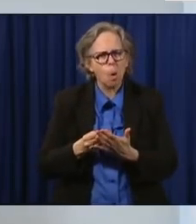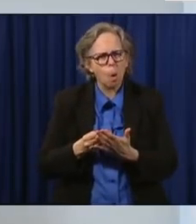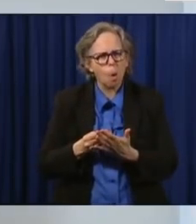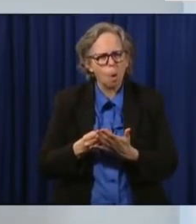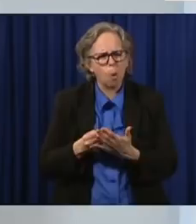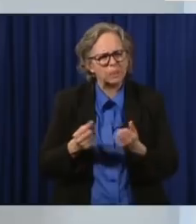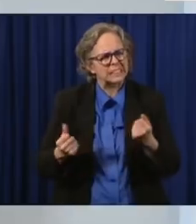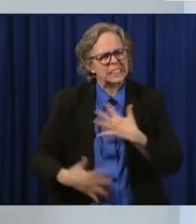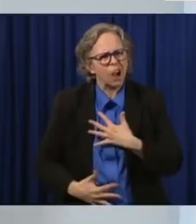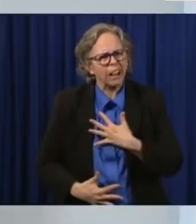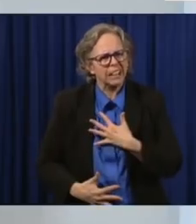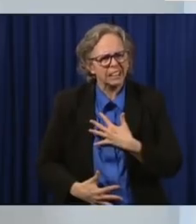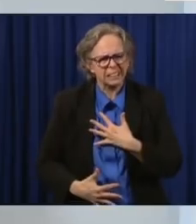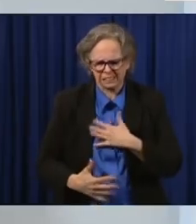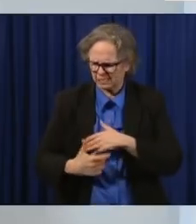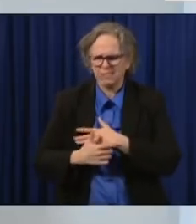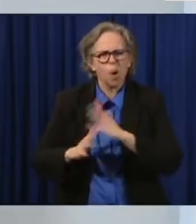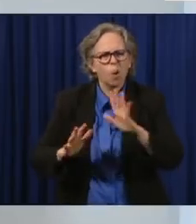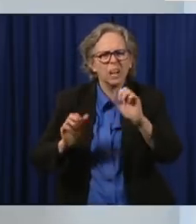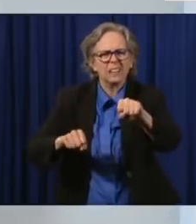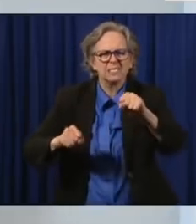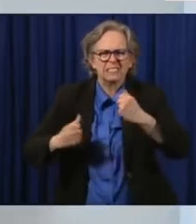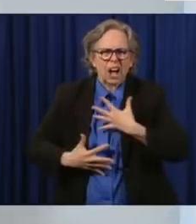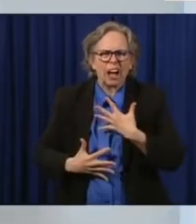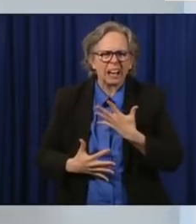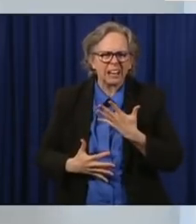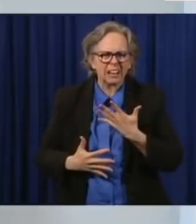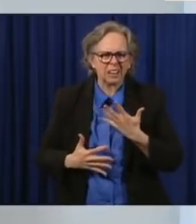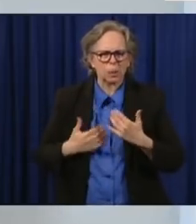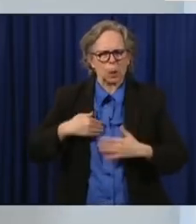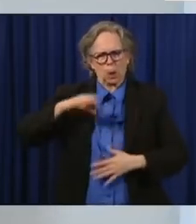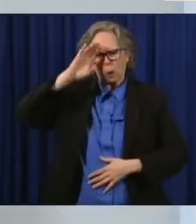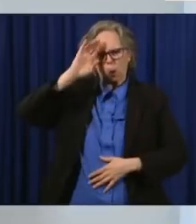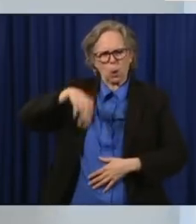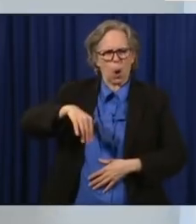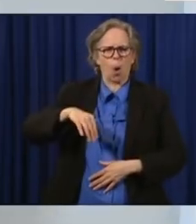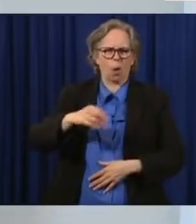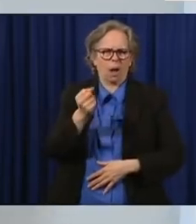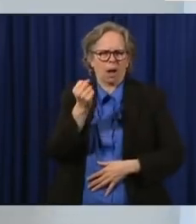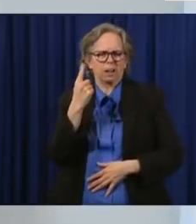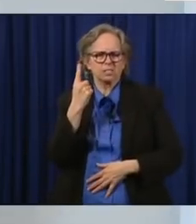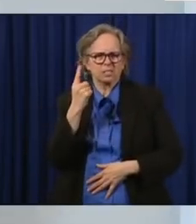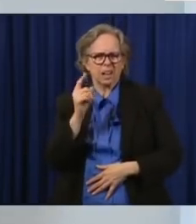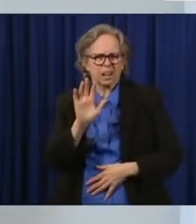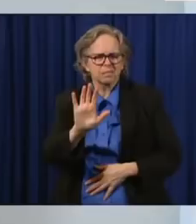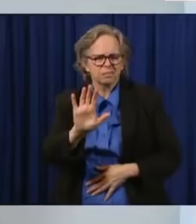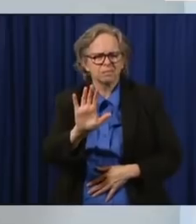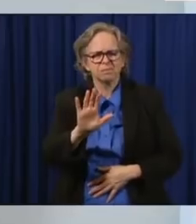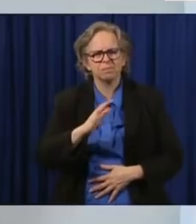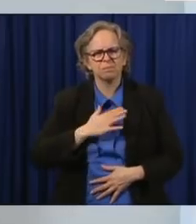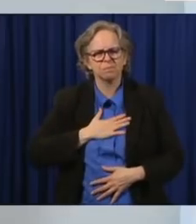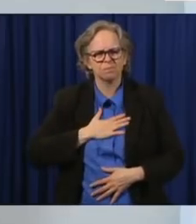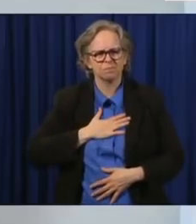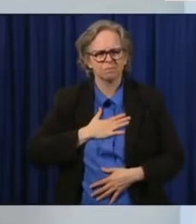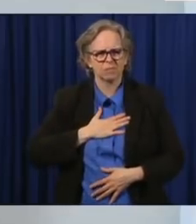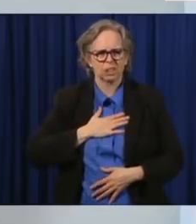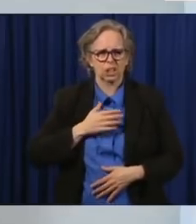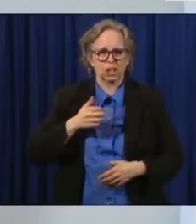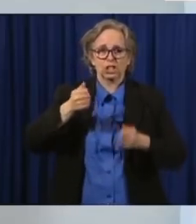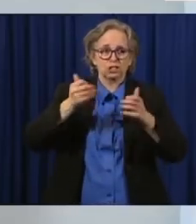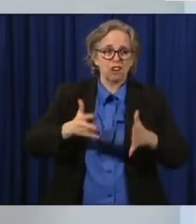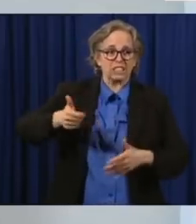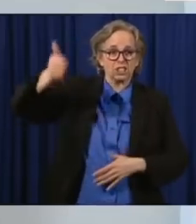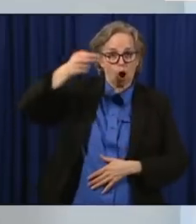and unsettling time, and that is not lost on us, and we understand that. Director Hall understands that, and the